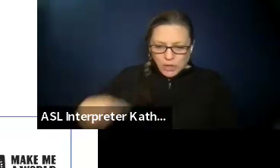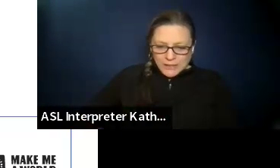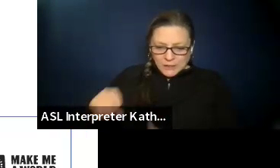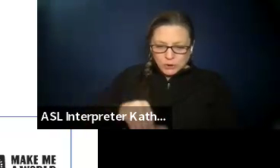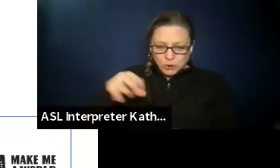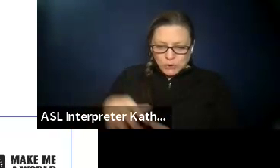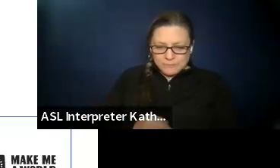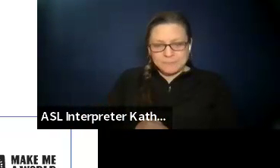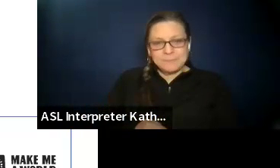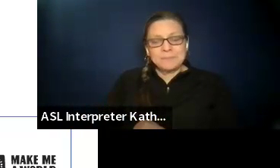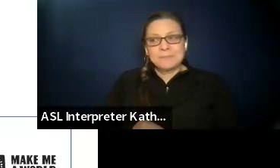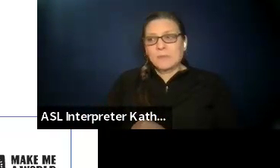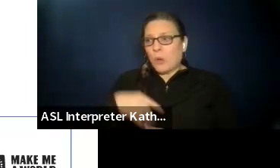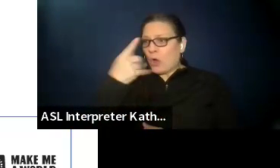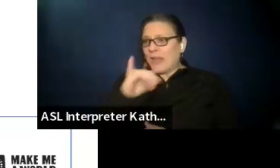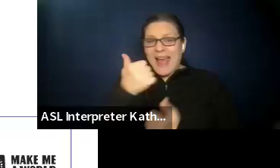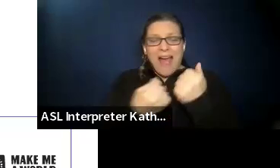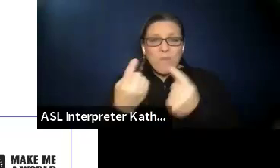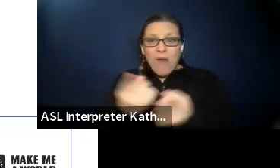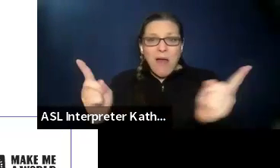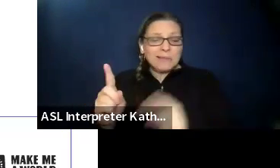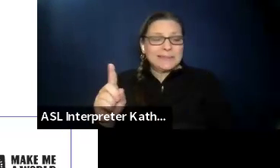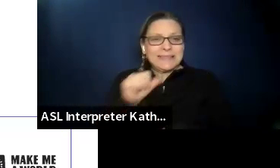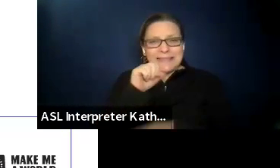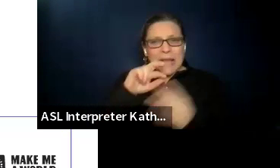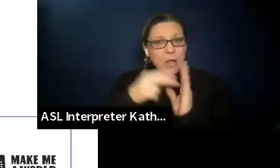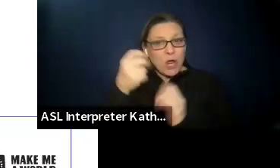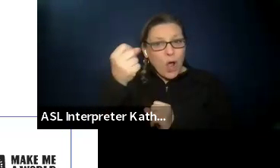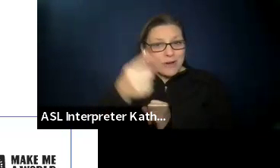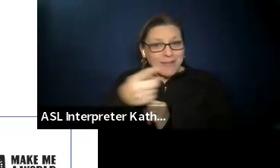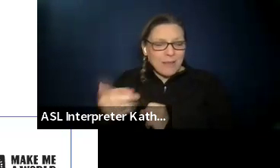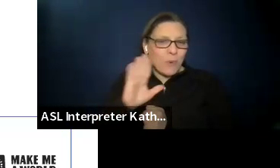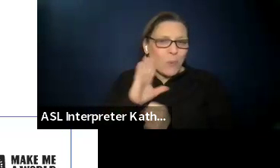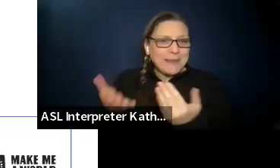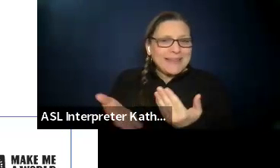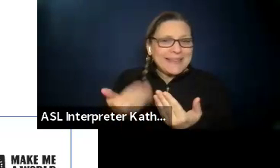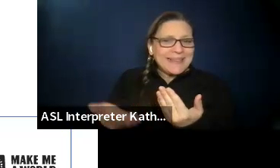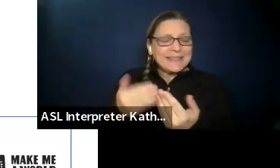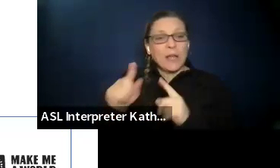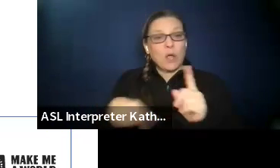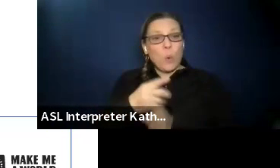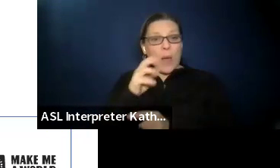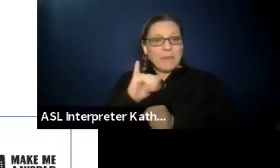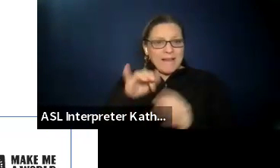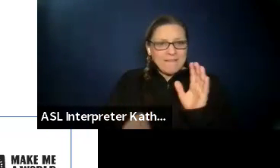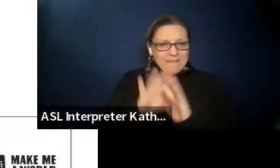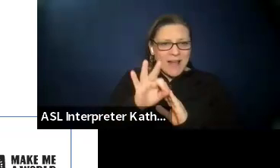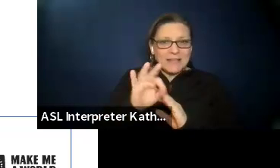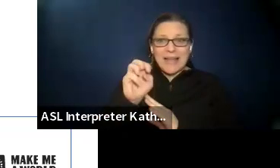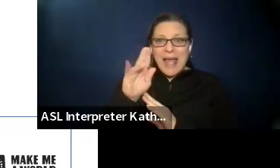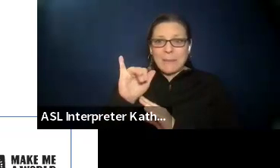around, but looking like everyone else doesn't mean that understanding them will be easy. When Emily discovers Emily